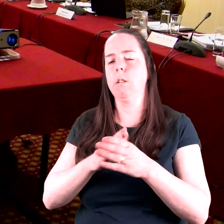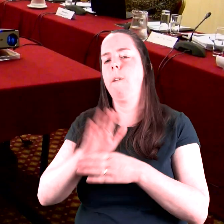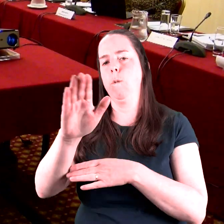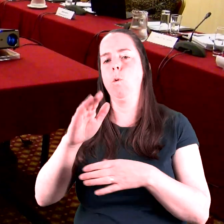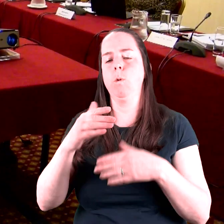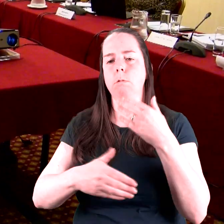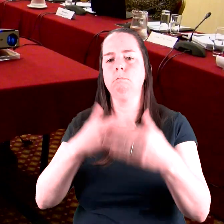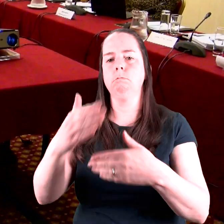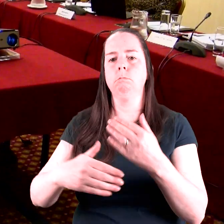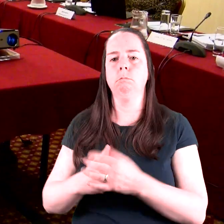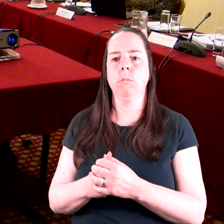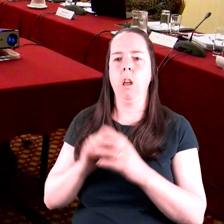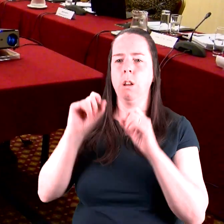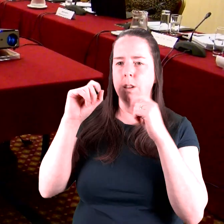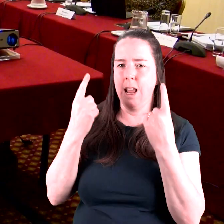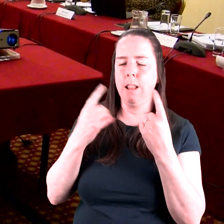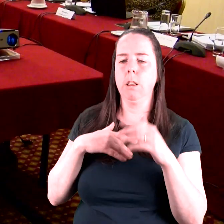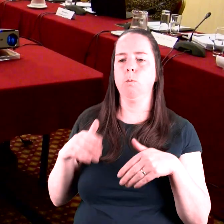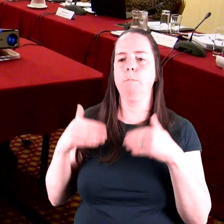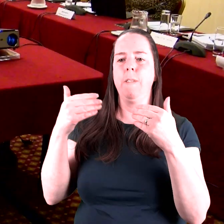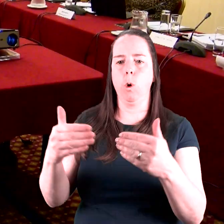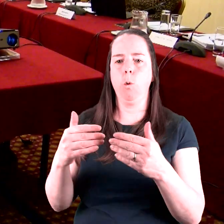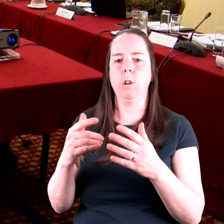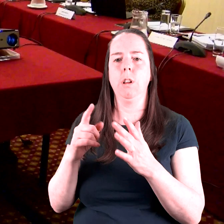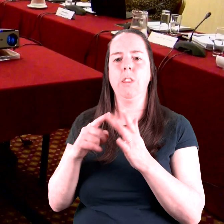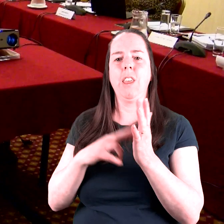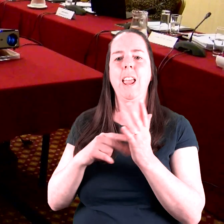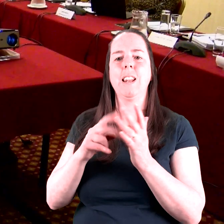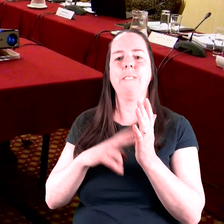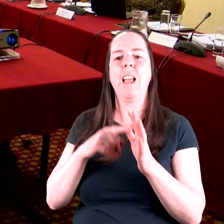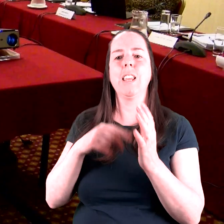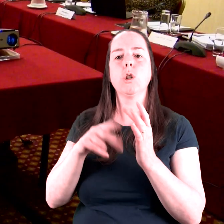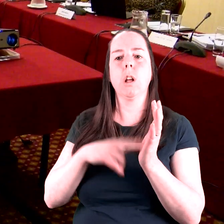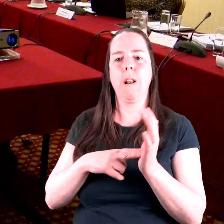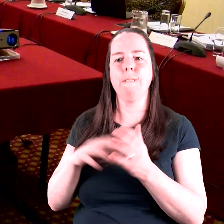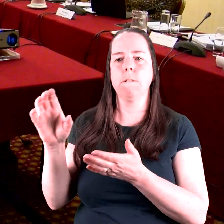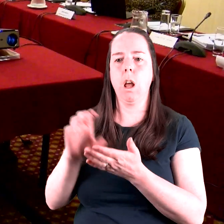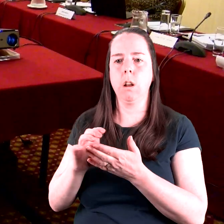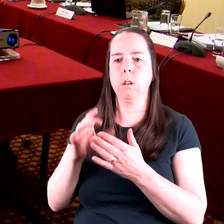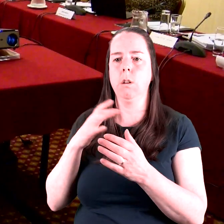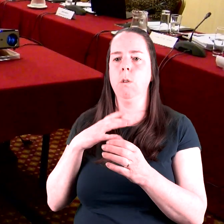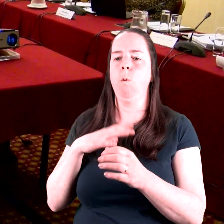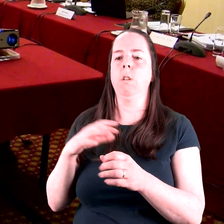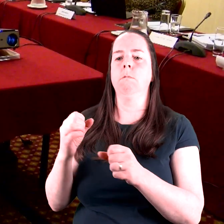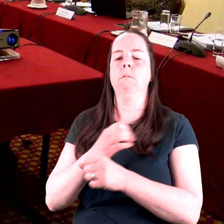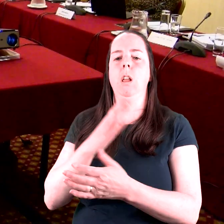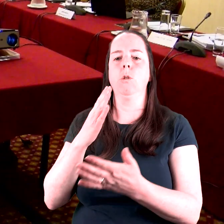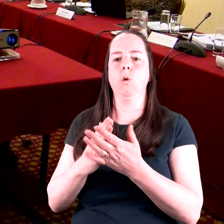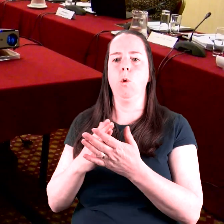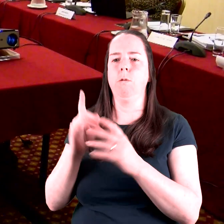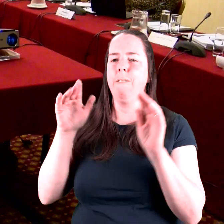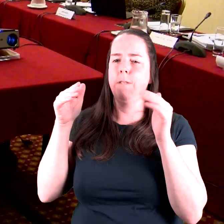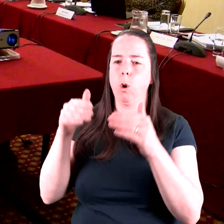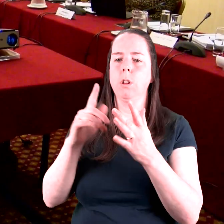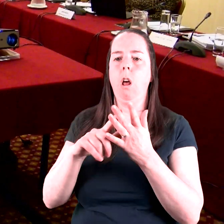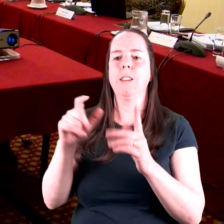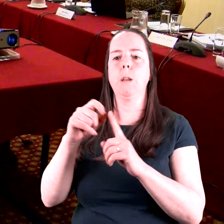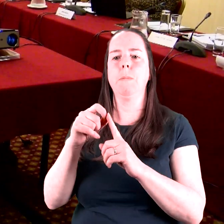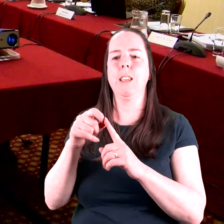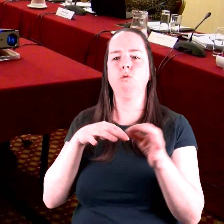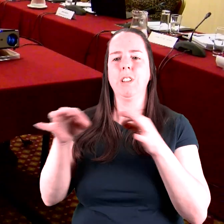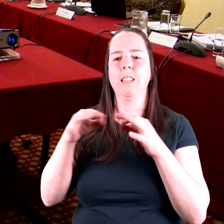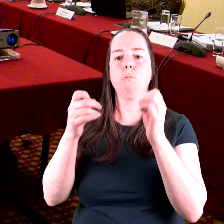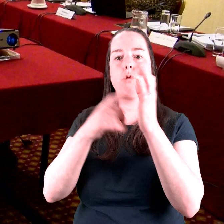go forward. Understanding that as we move forward, the Innovation Fund, wanting to make sure that that's focused on